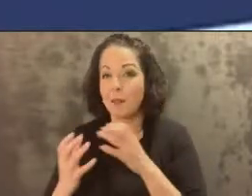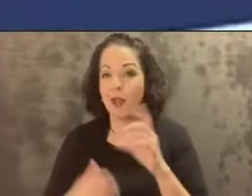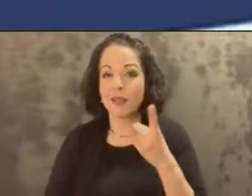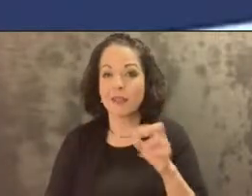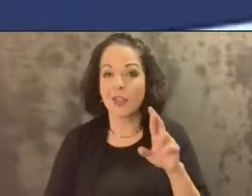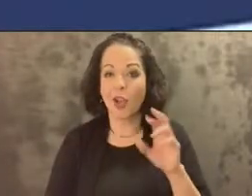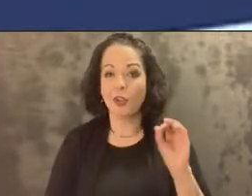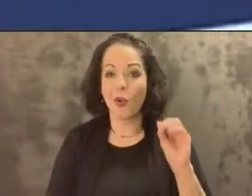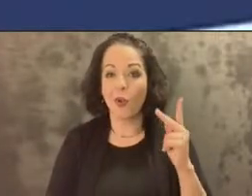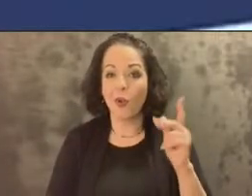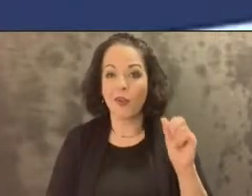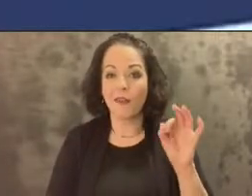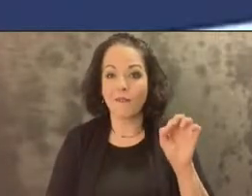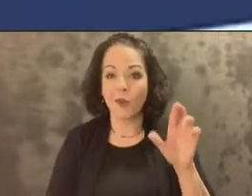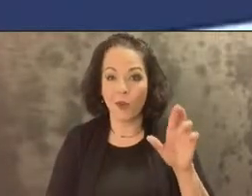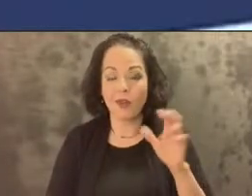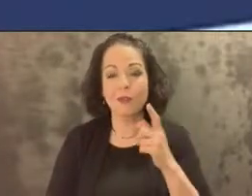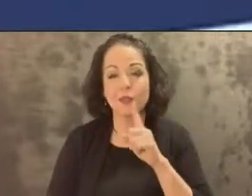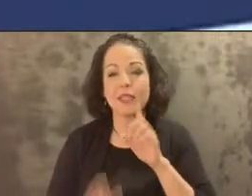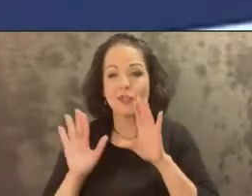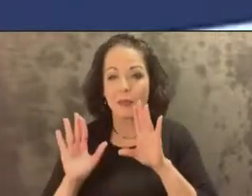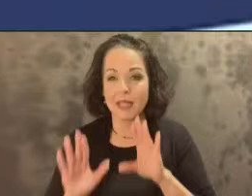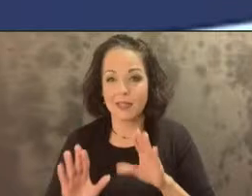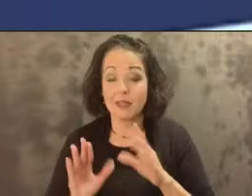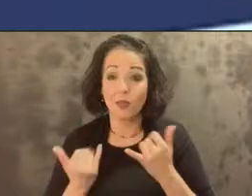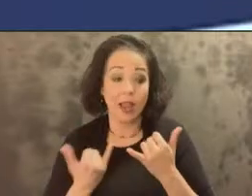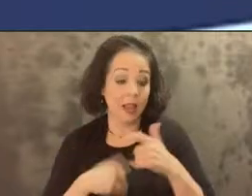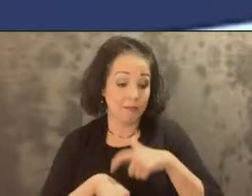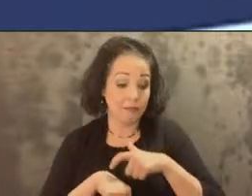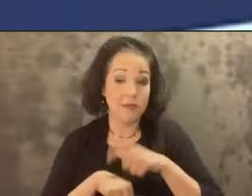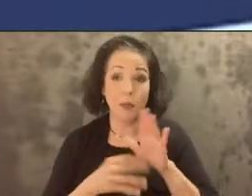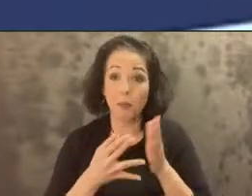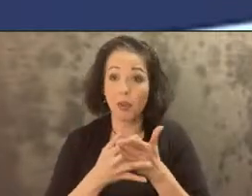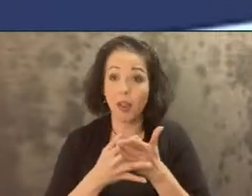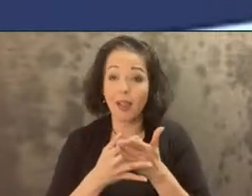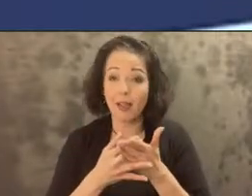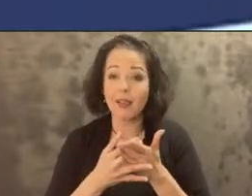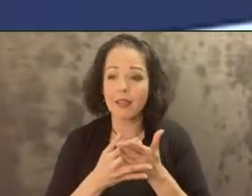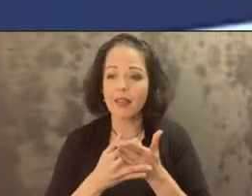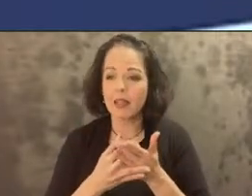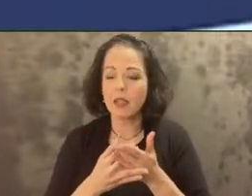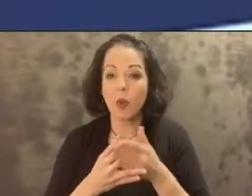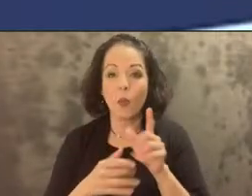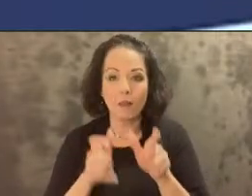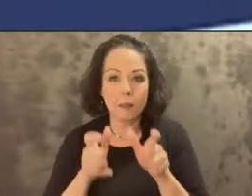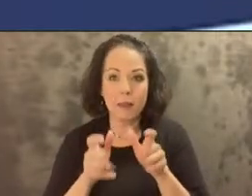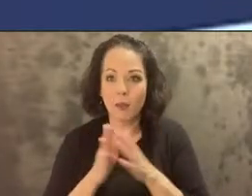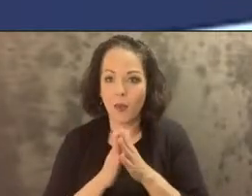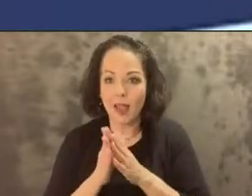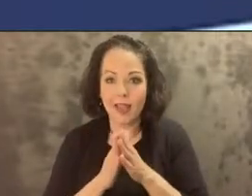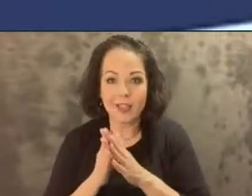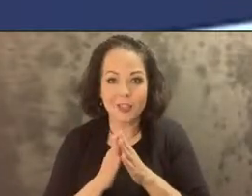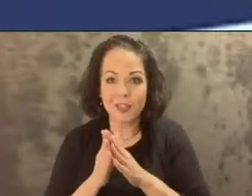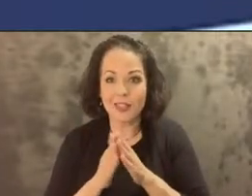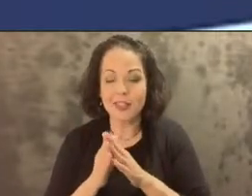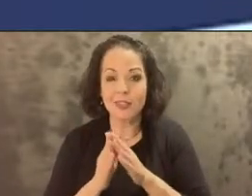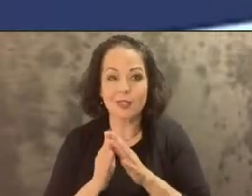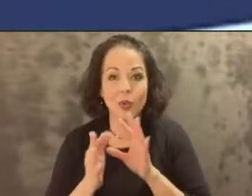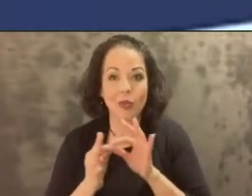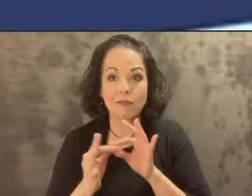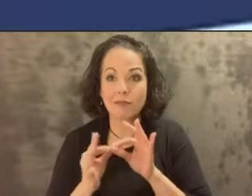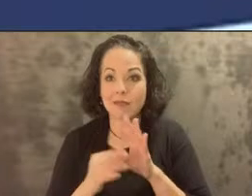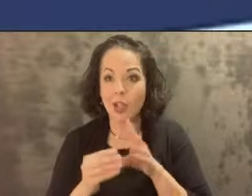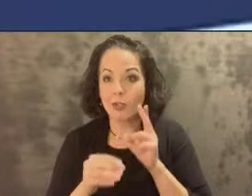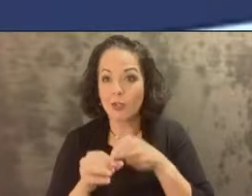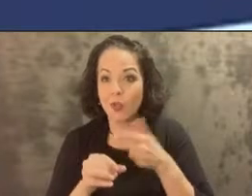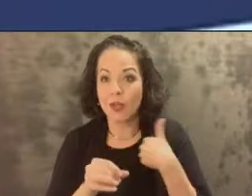Okafor. Tremendous. So at this point, we'll take a break. I know we have folks who are anxious for to join us